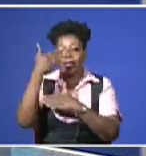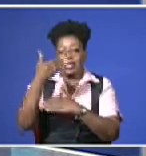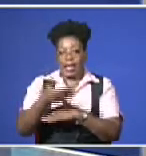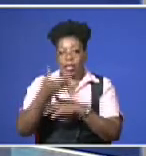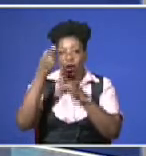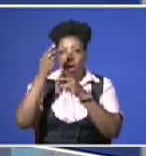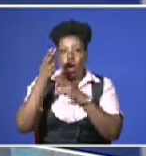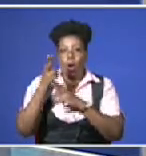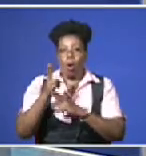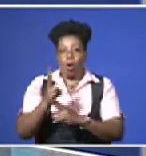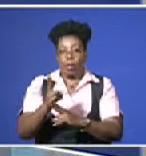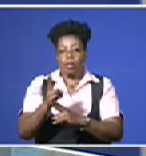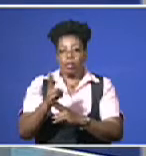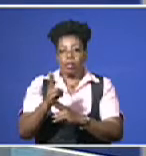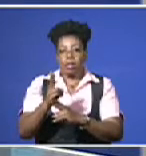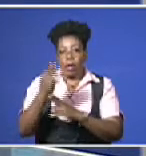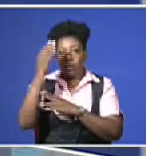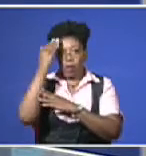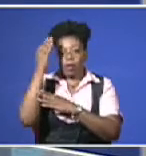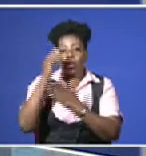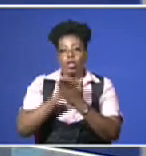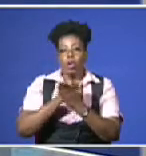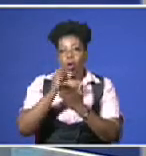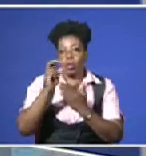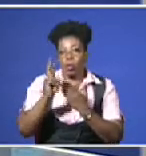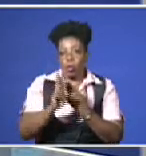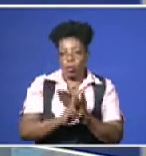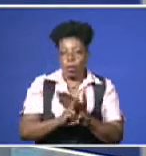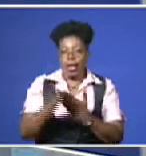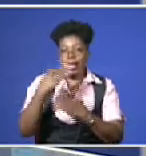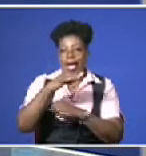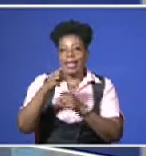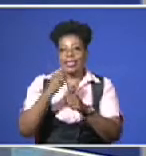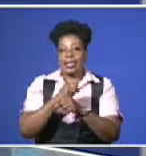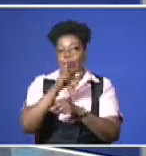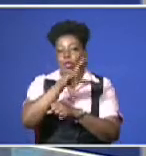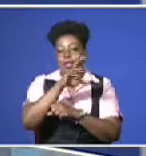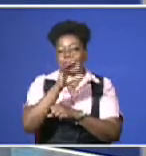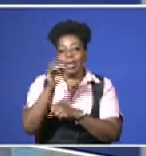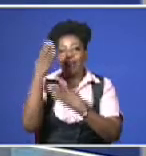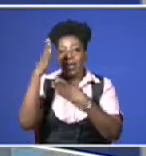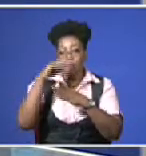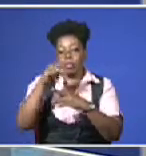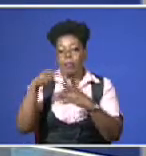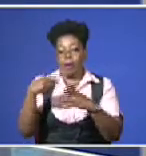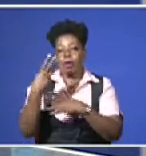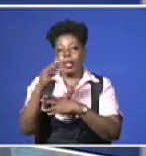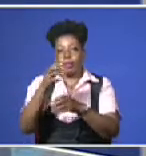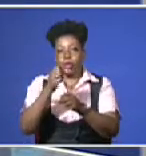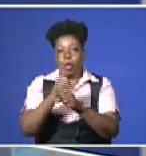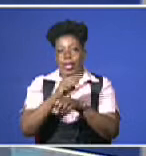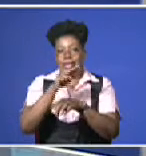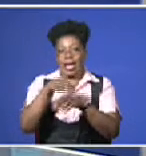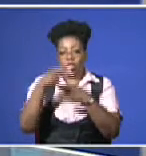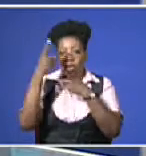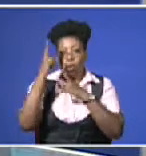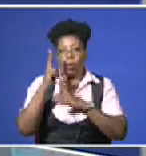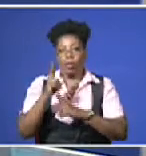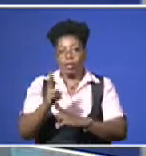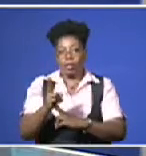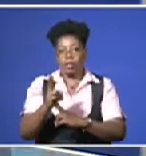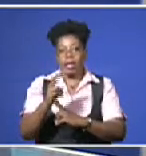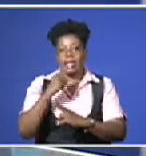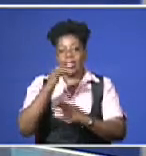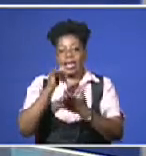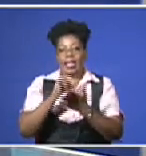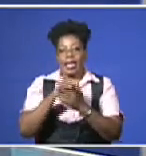Honors nominees expected to be recognized in October. Last year, 38 Bahamians were among the first to receive national honors. Humes says